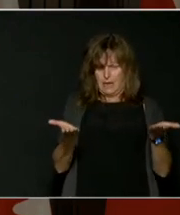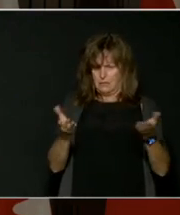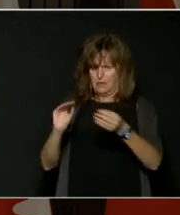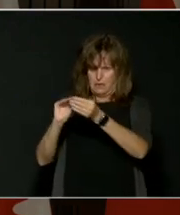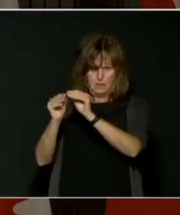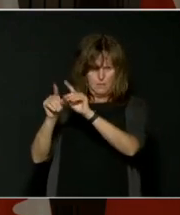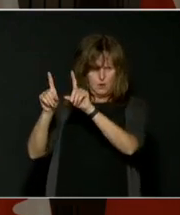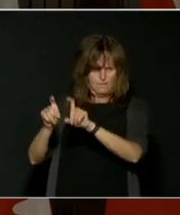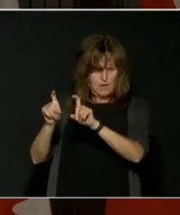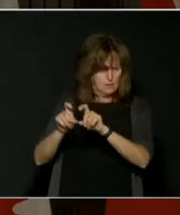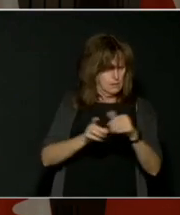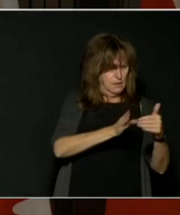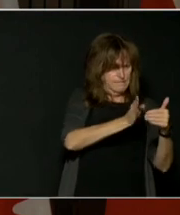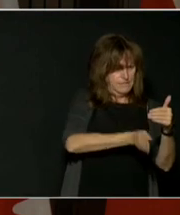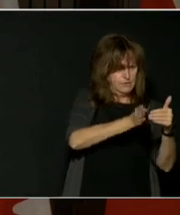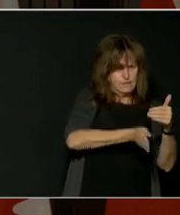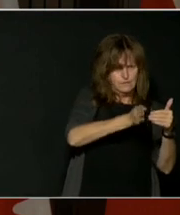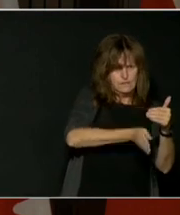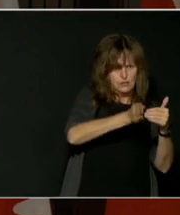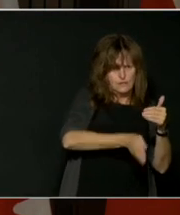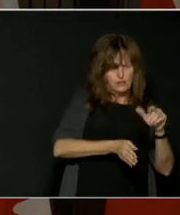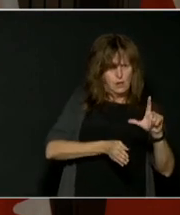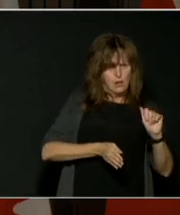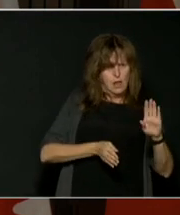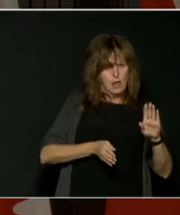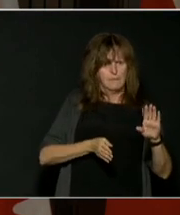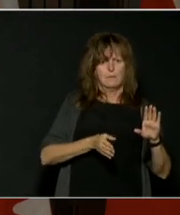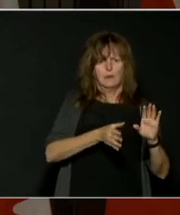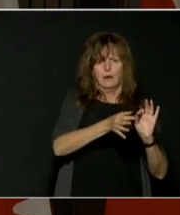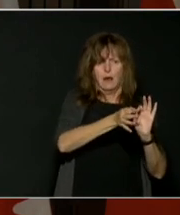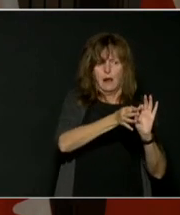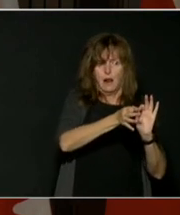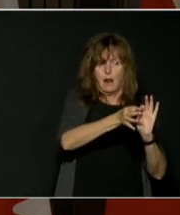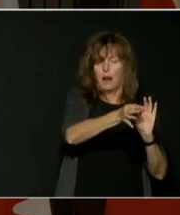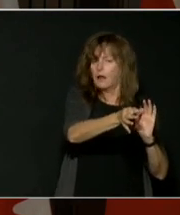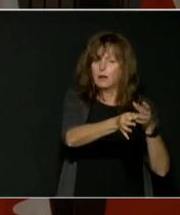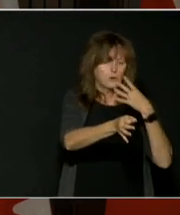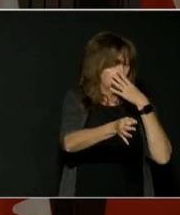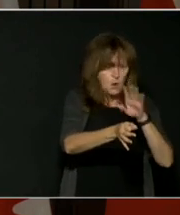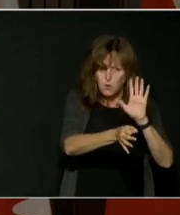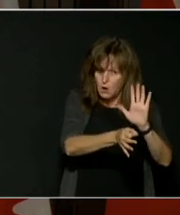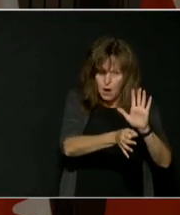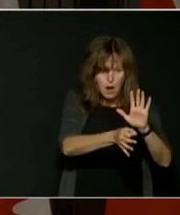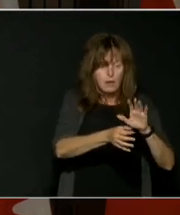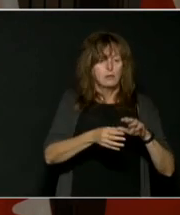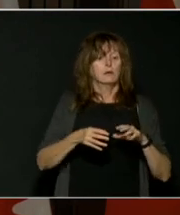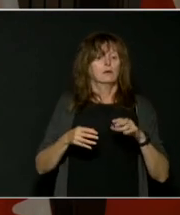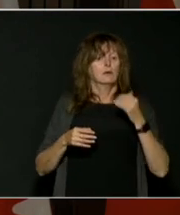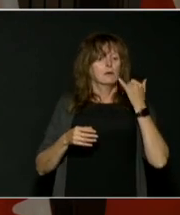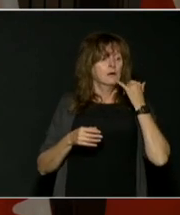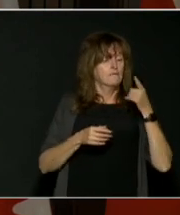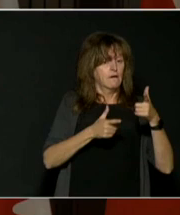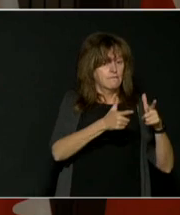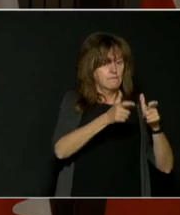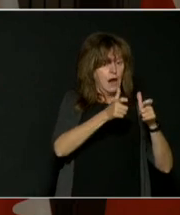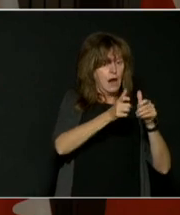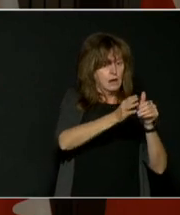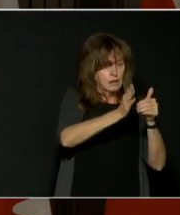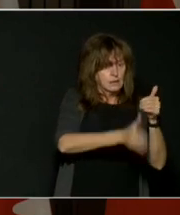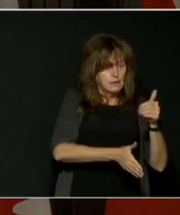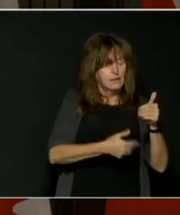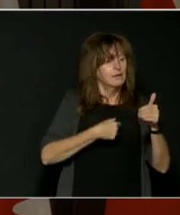times enable action that really helps us with the response and helps with individuals. So we have